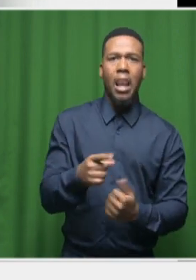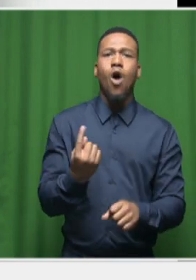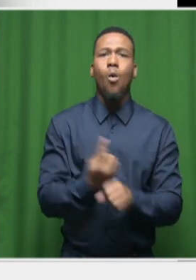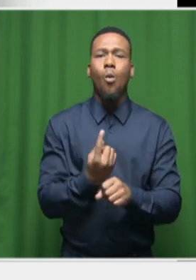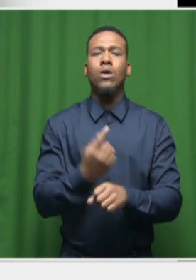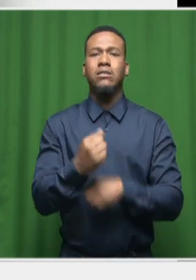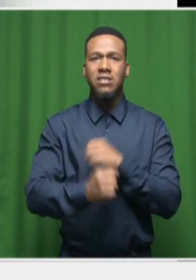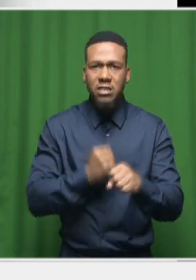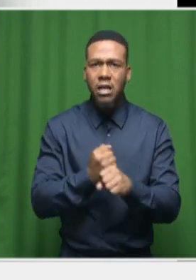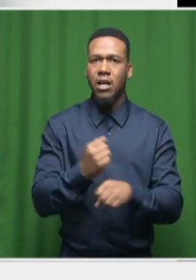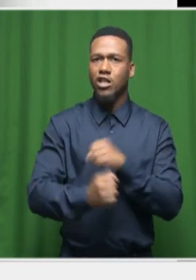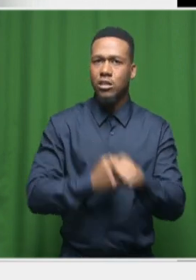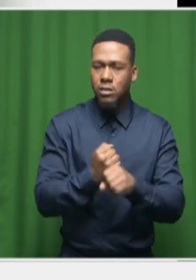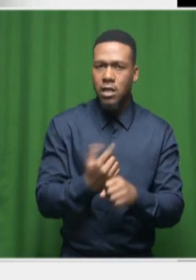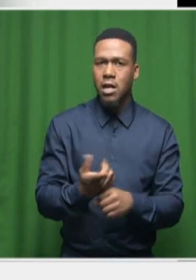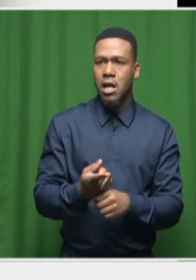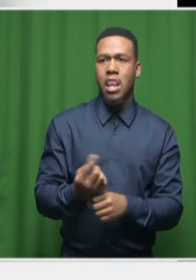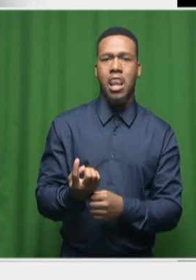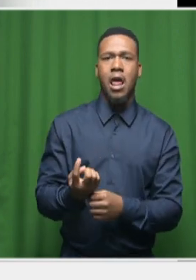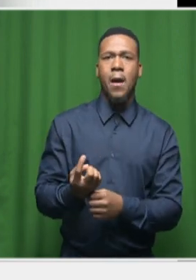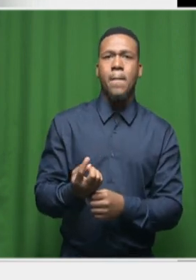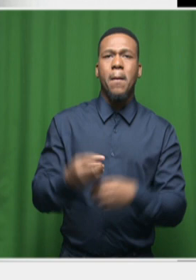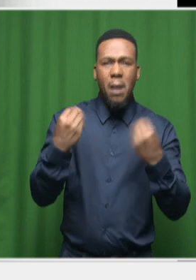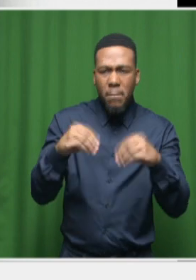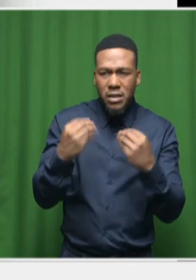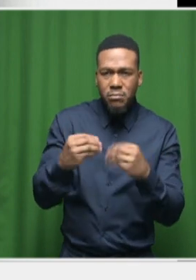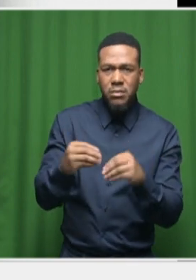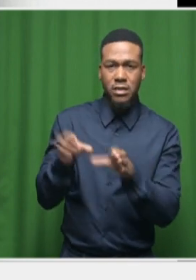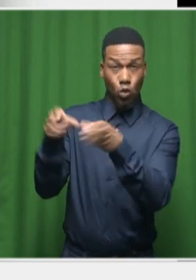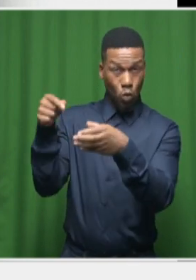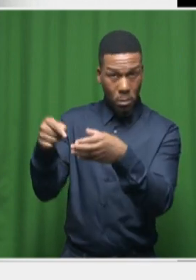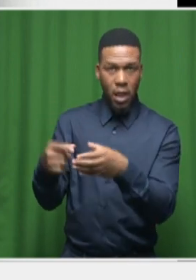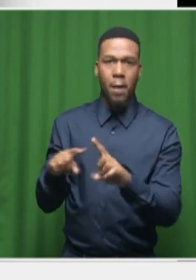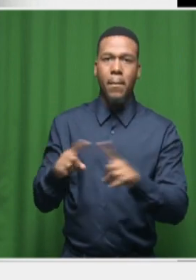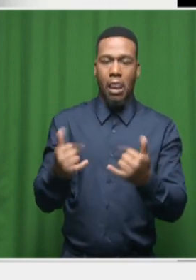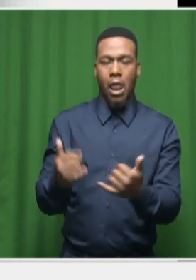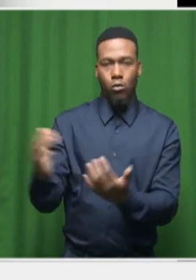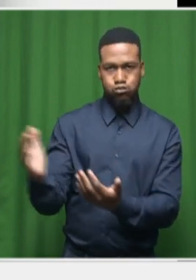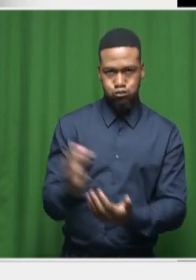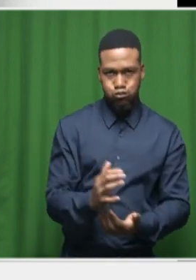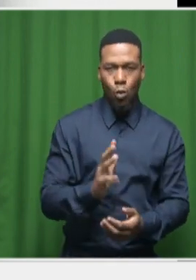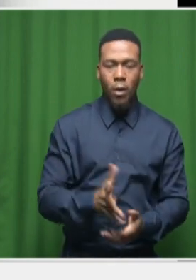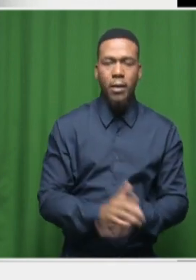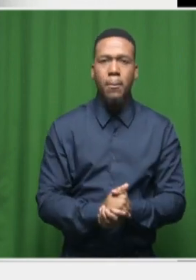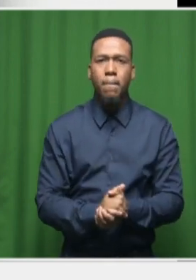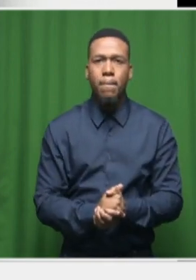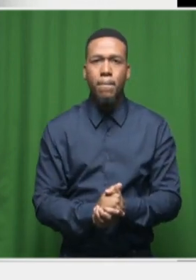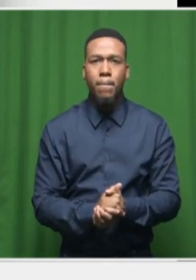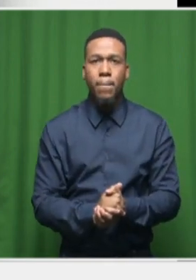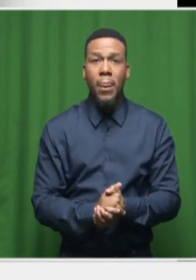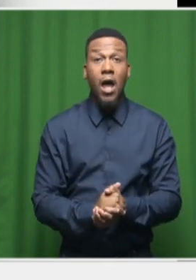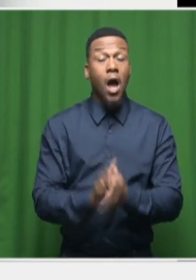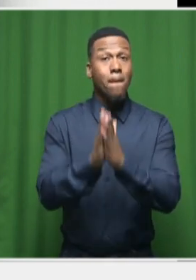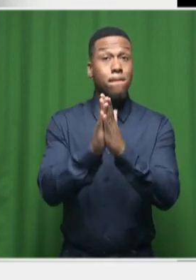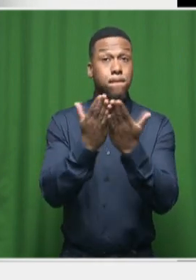a festival or an event, they're somewhere else in the world, but they're here this time and they're going to be here. We've